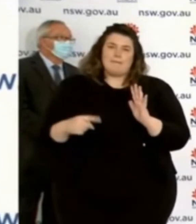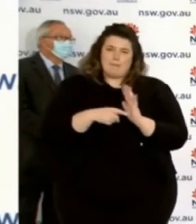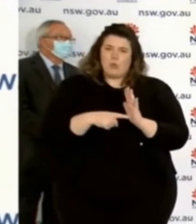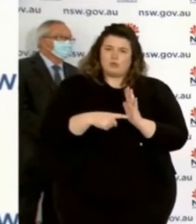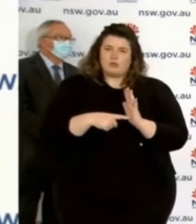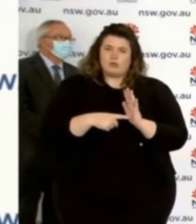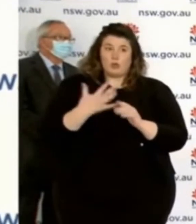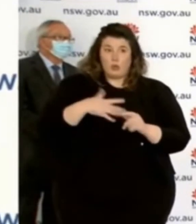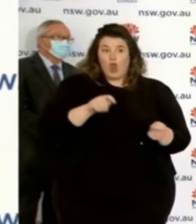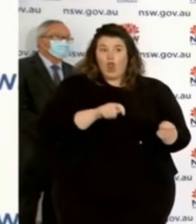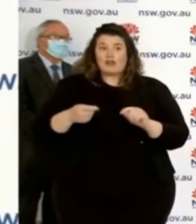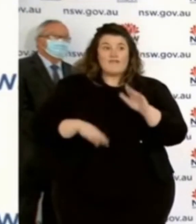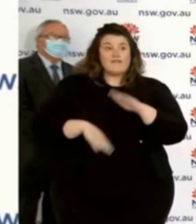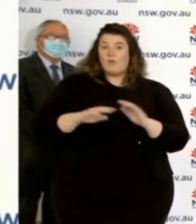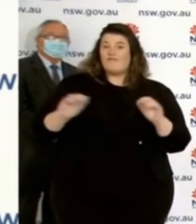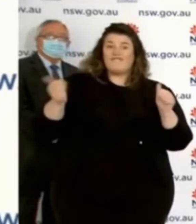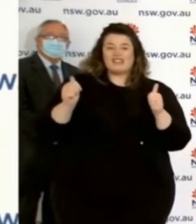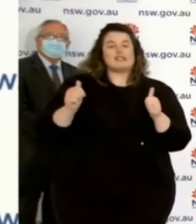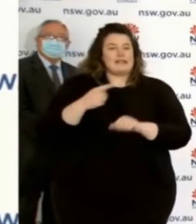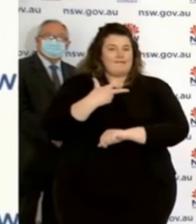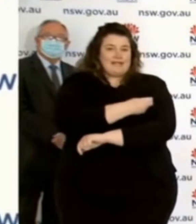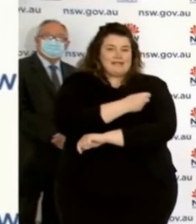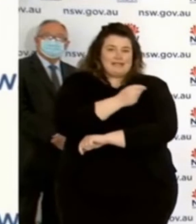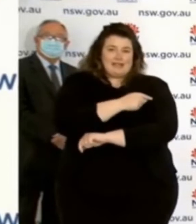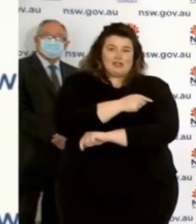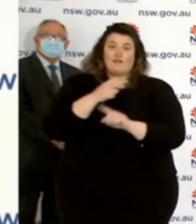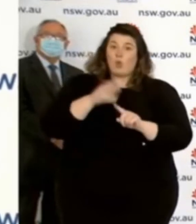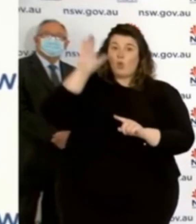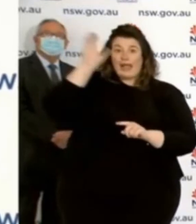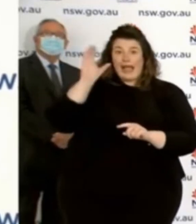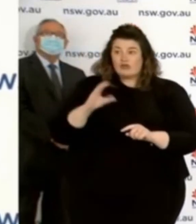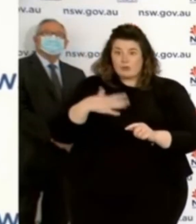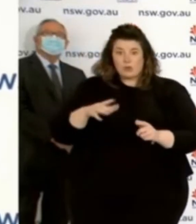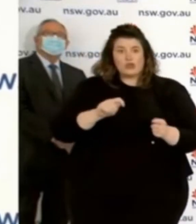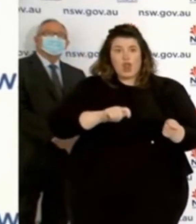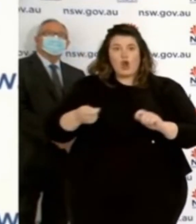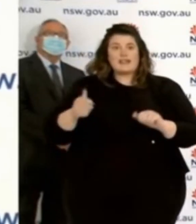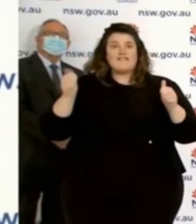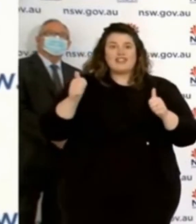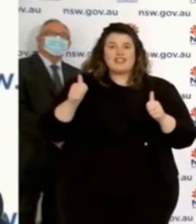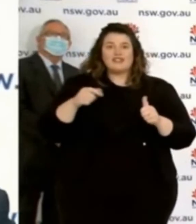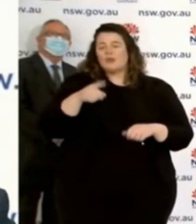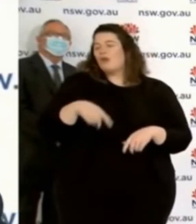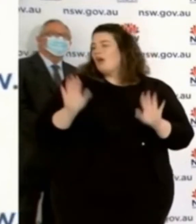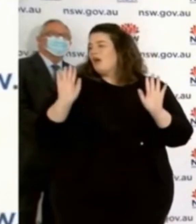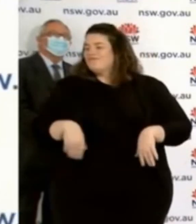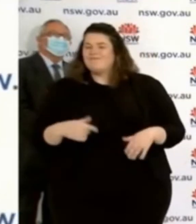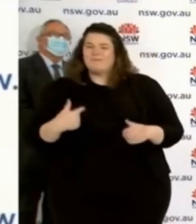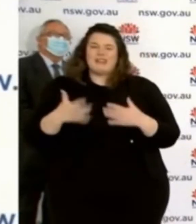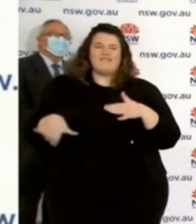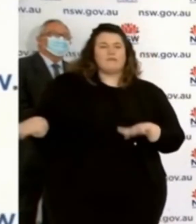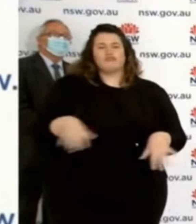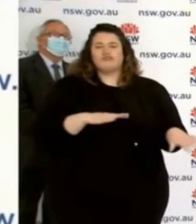success of never going back into lockdown. And to those communities in regional rural New South Wales, just because we're opening today, please, please don't take your foot off the